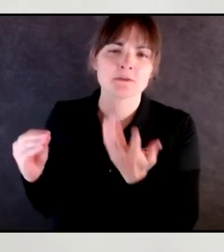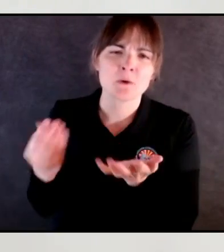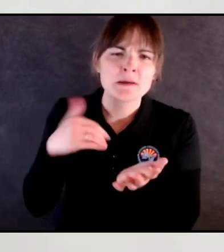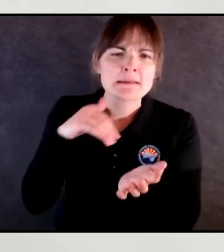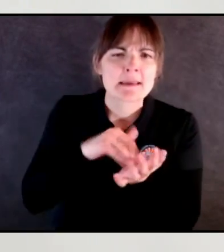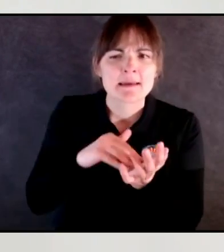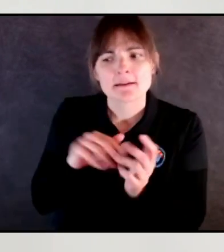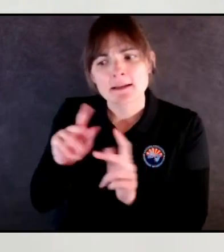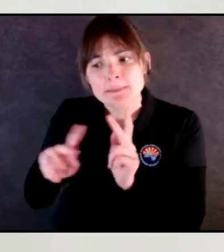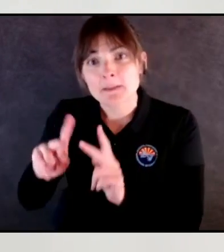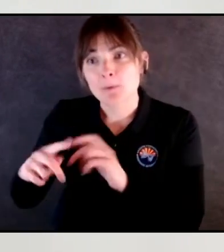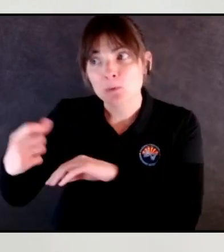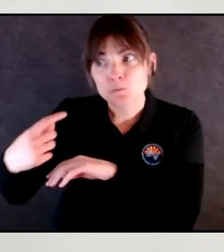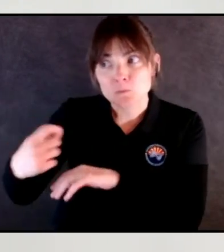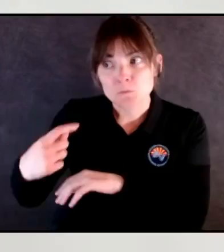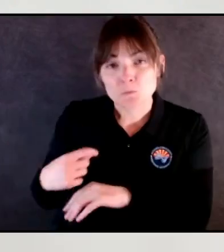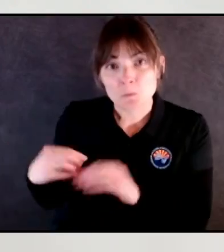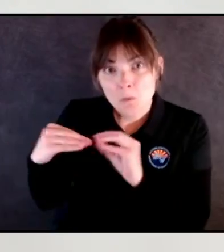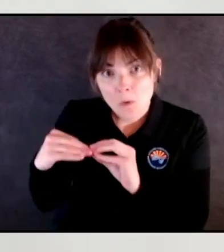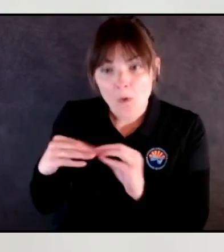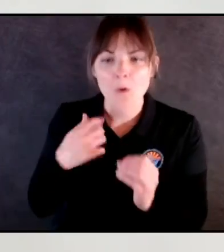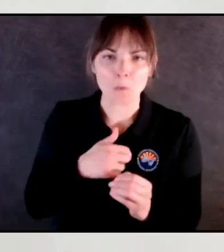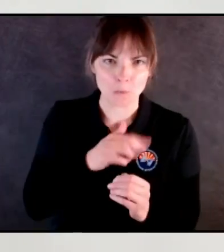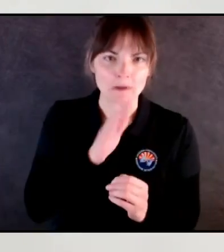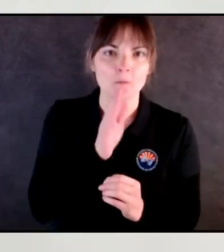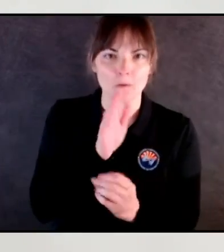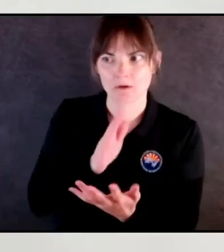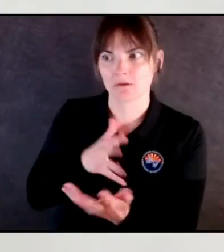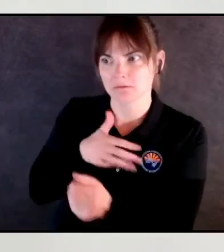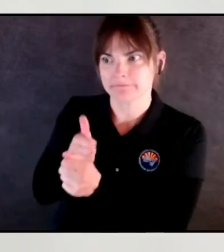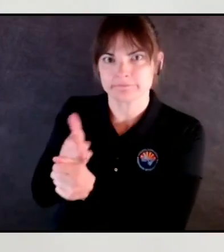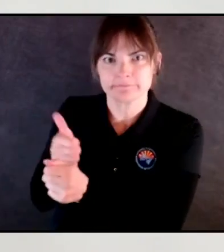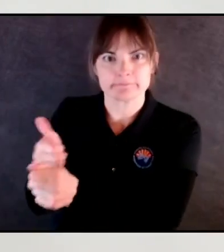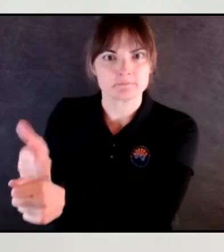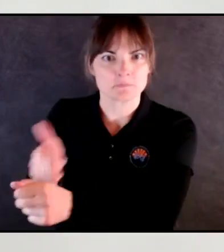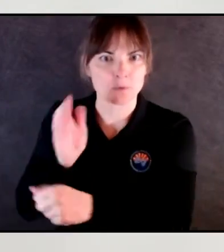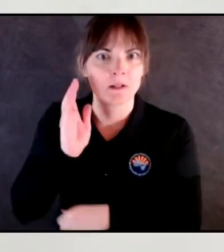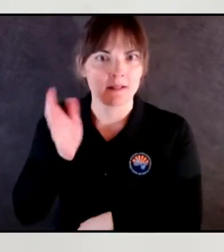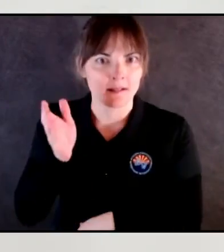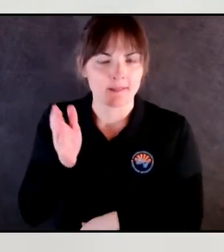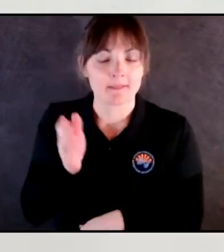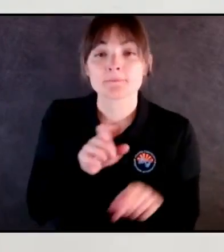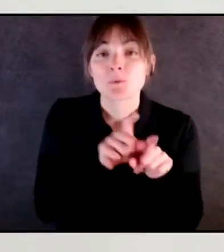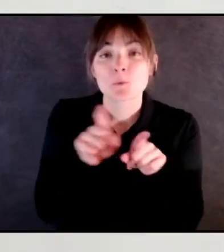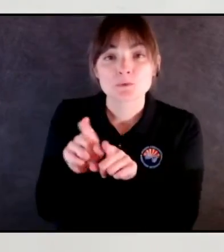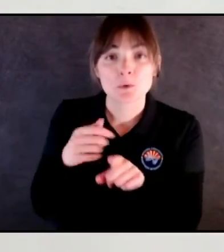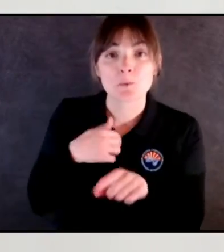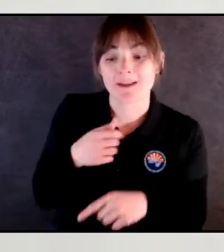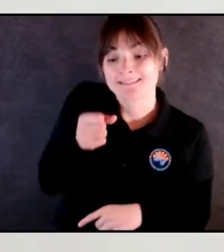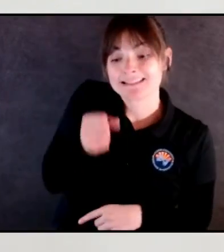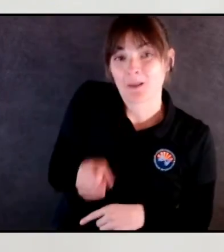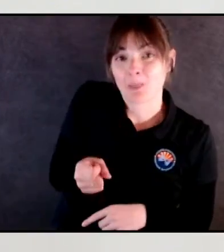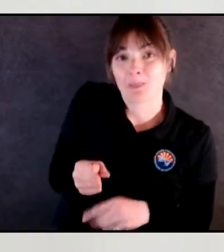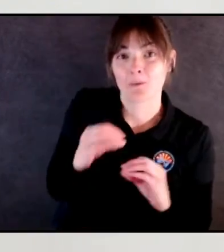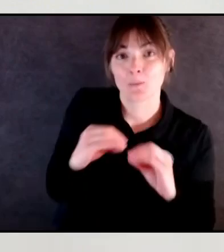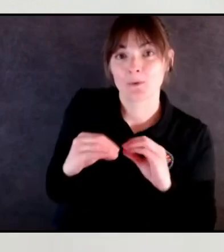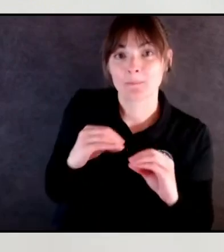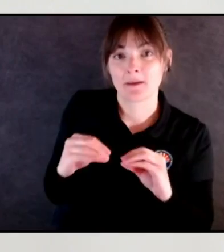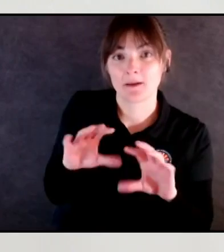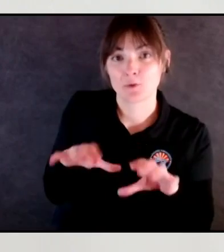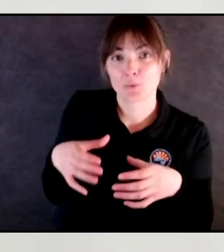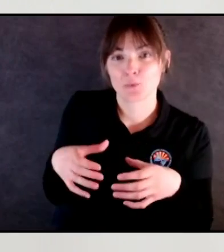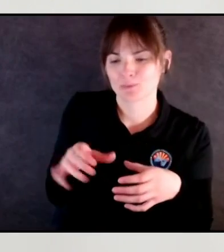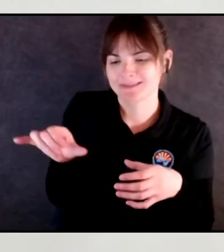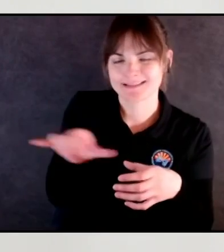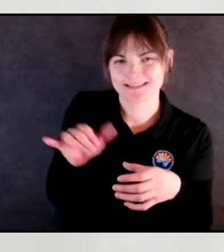we'll address that and get them focused in that area. We also have a south repair group that's doing the same thing on the south end of